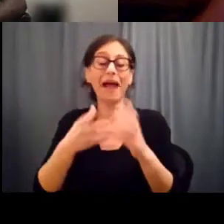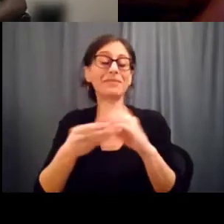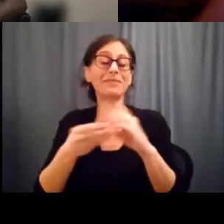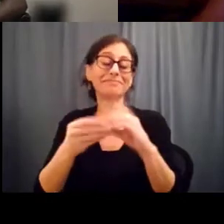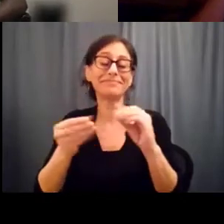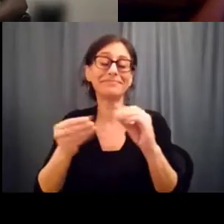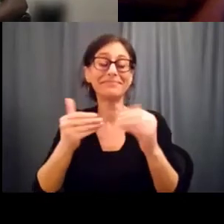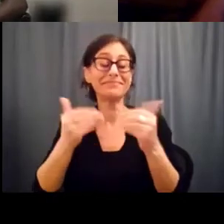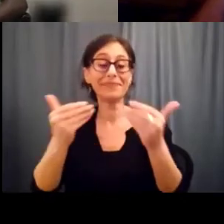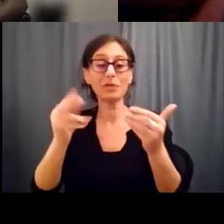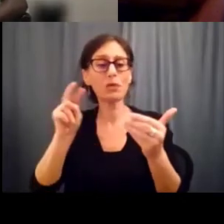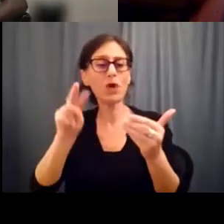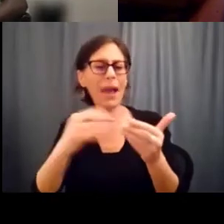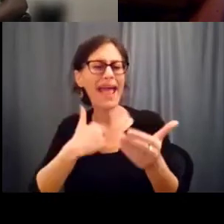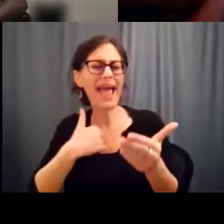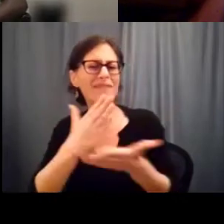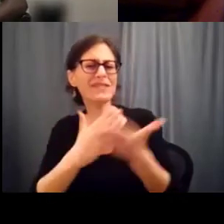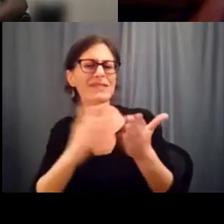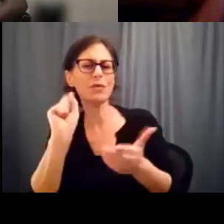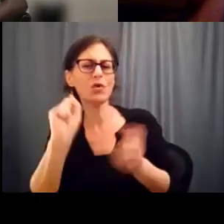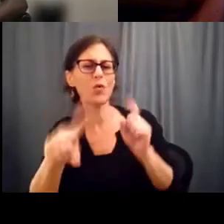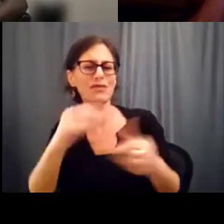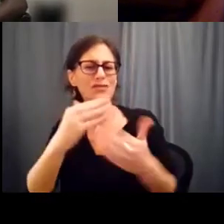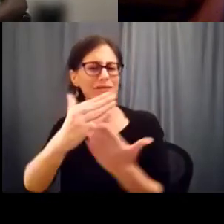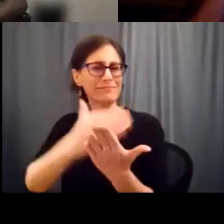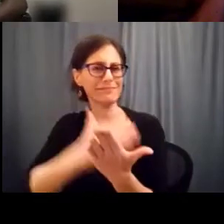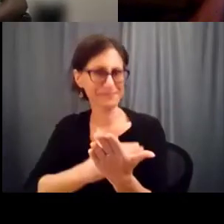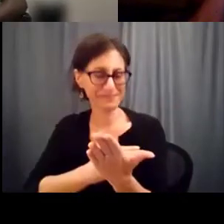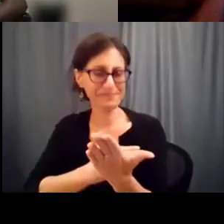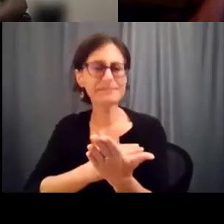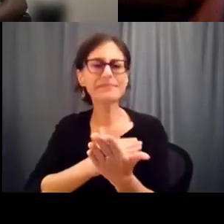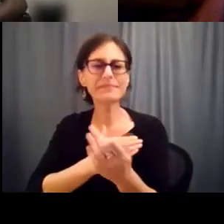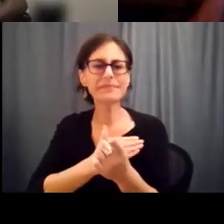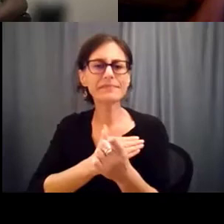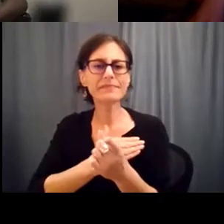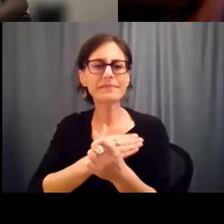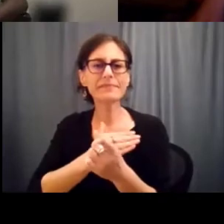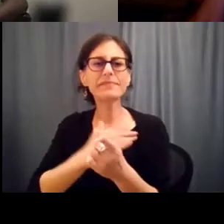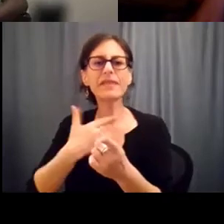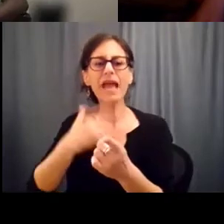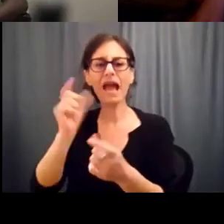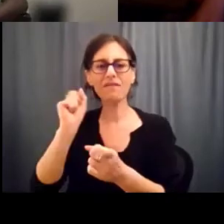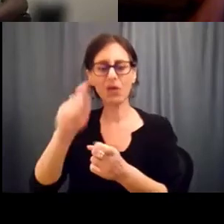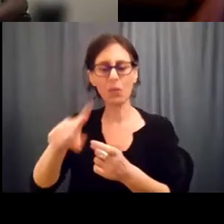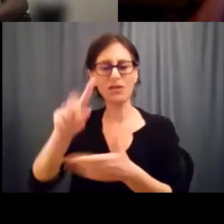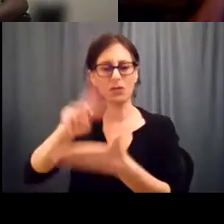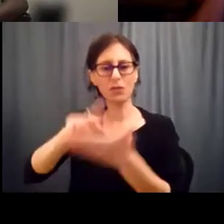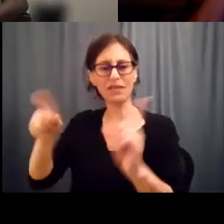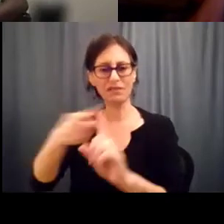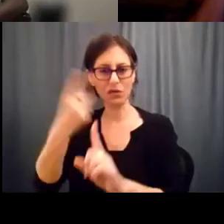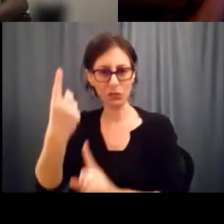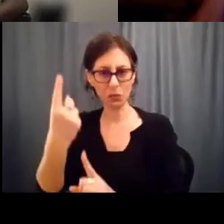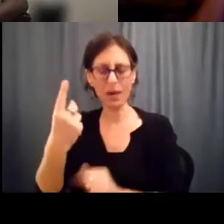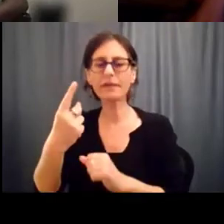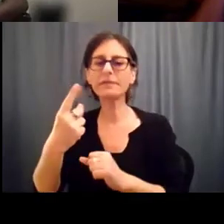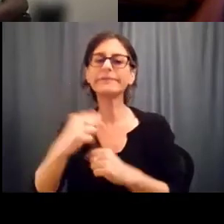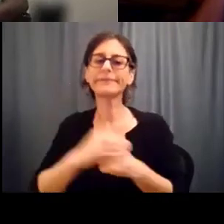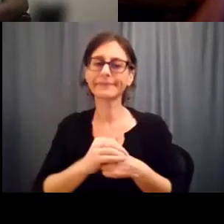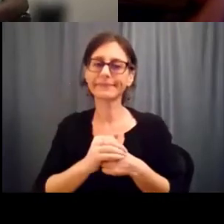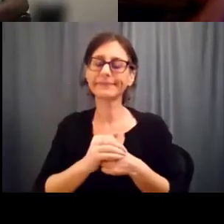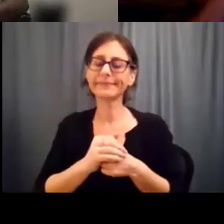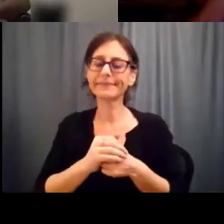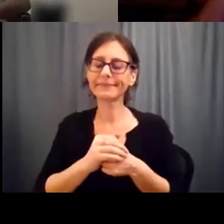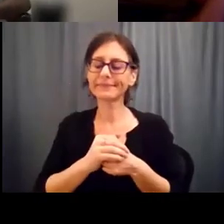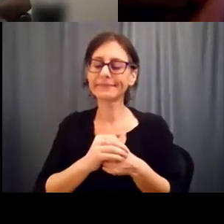the. So Let's look Lourdes at the can, question. I think Lourdes Sure. had. So I have those questions. I'll read the first one. Their first question